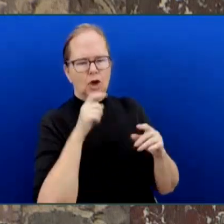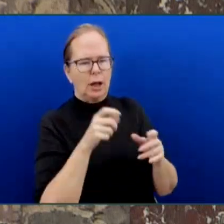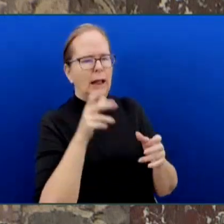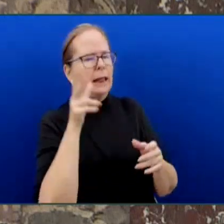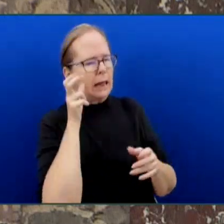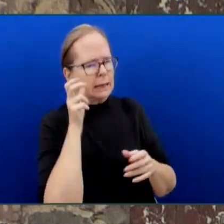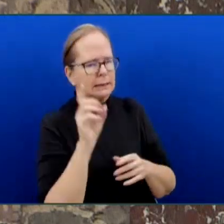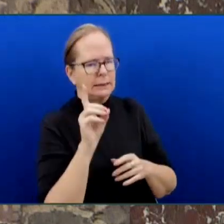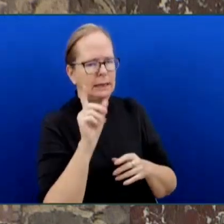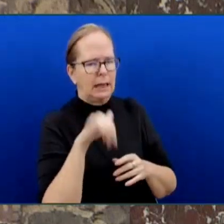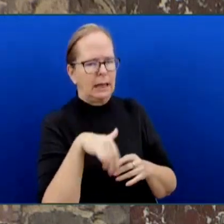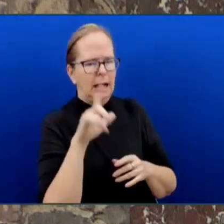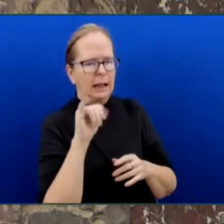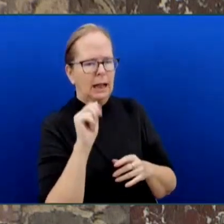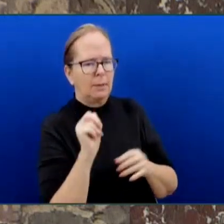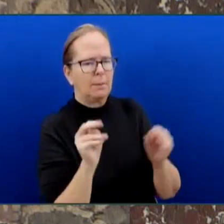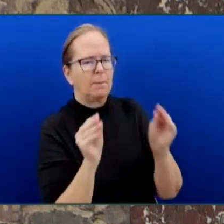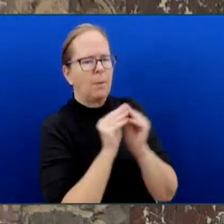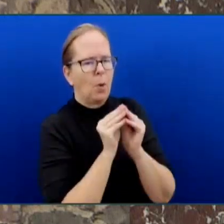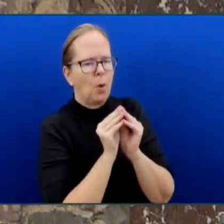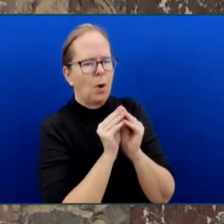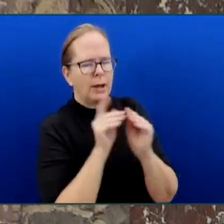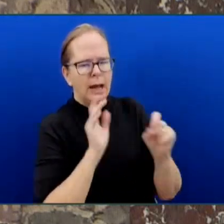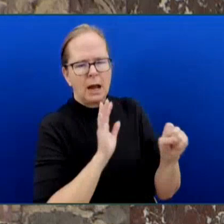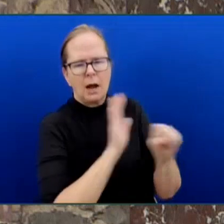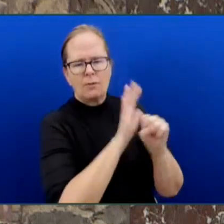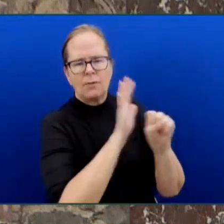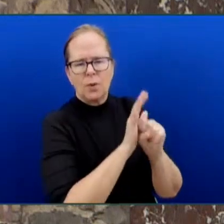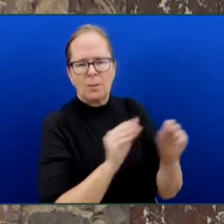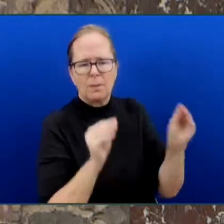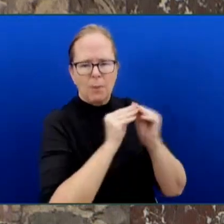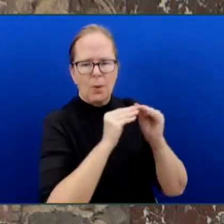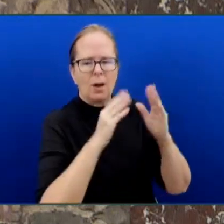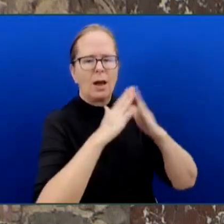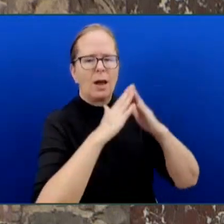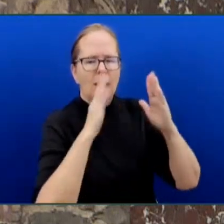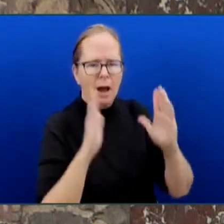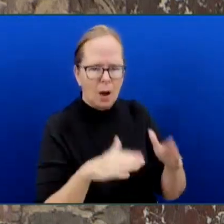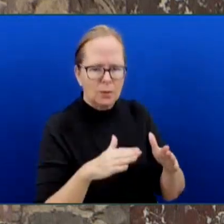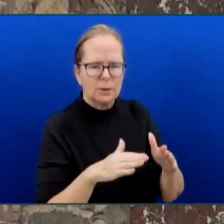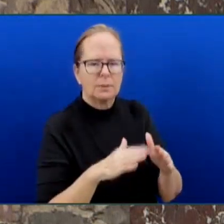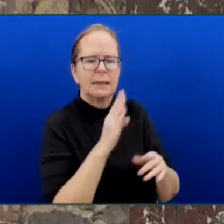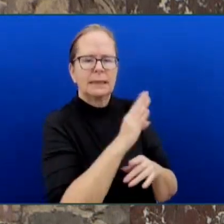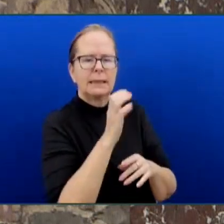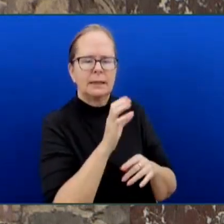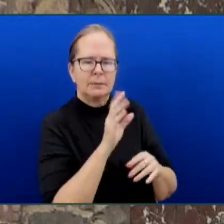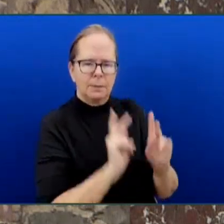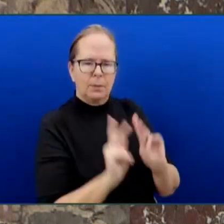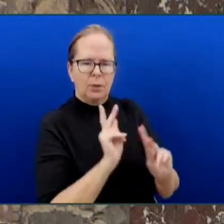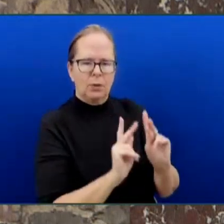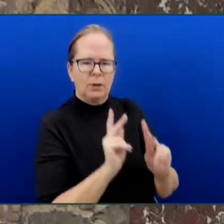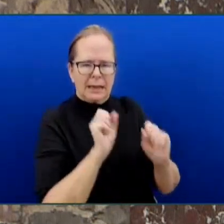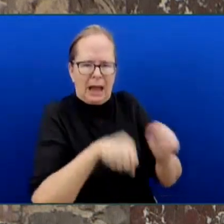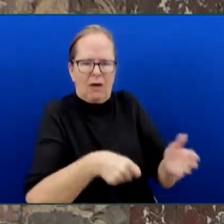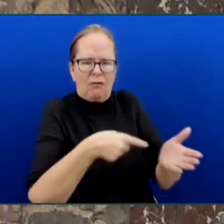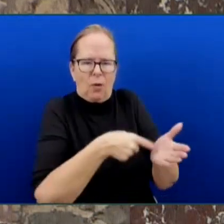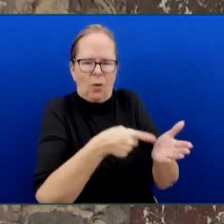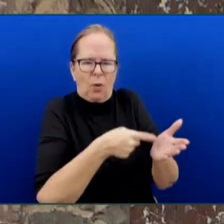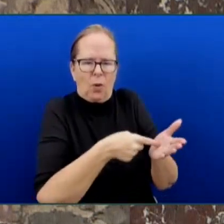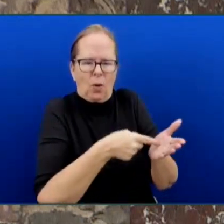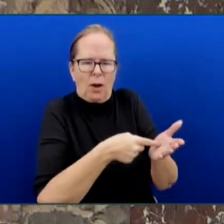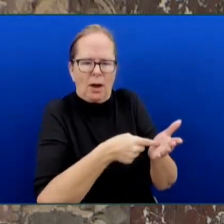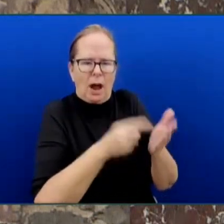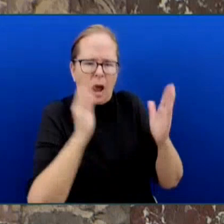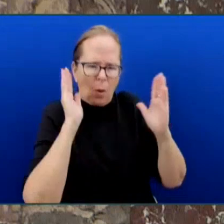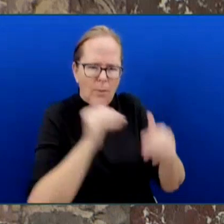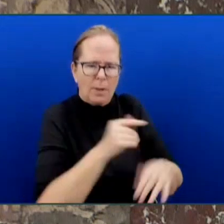for more housing for British Columbians that they can actually afford. I hope the member votes for the transit-oriented housing because it will ensure people